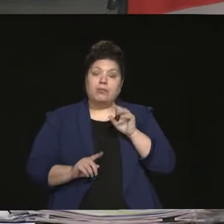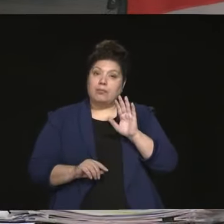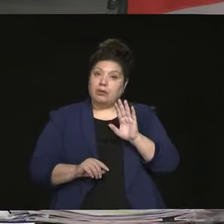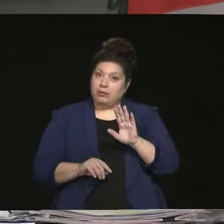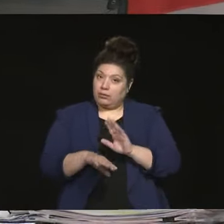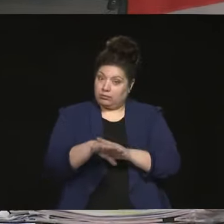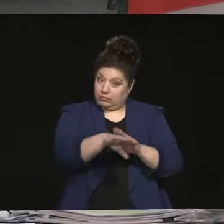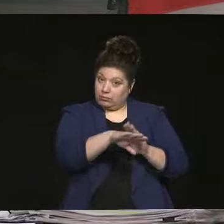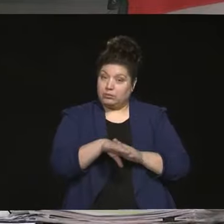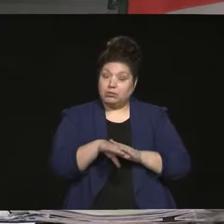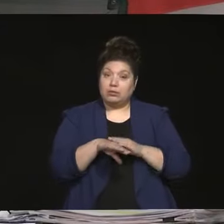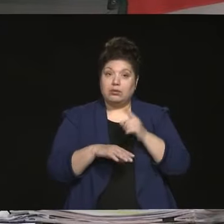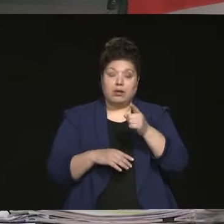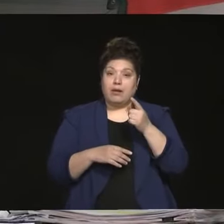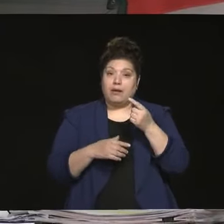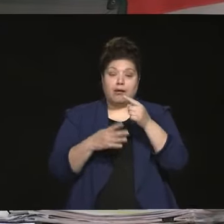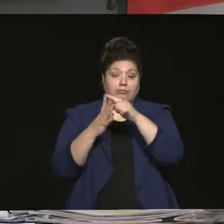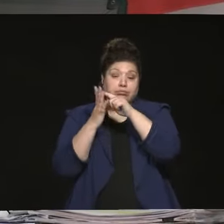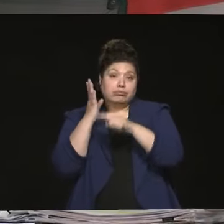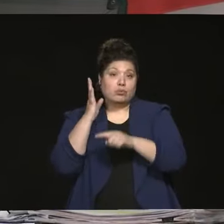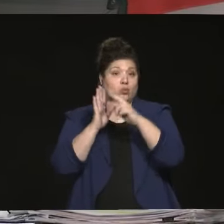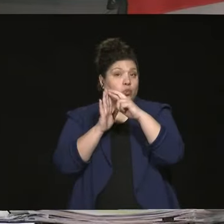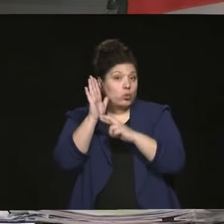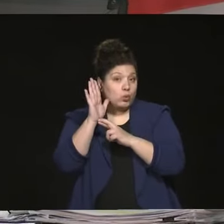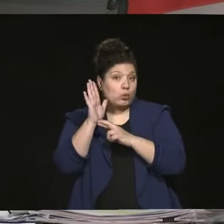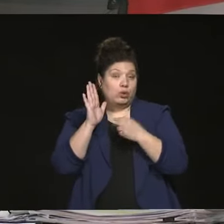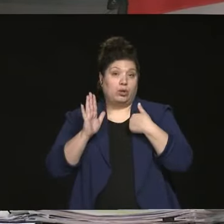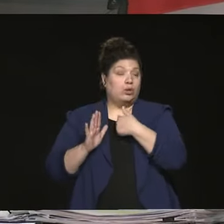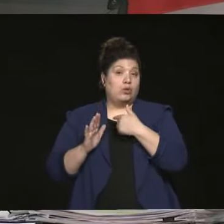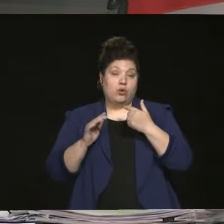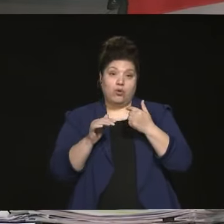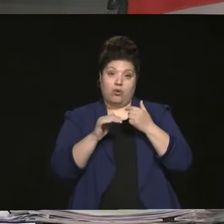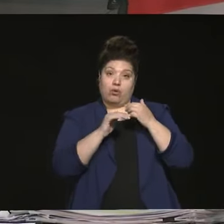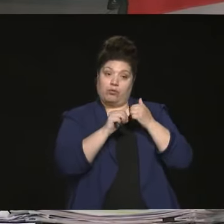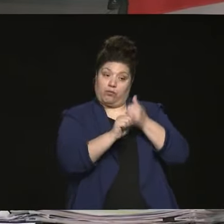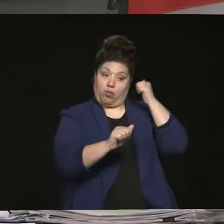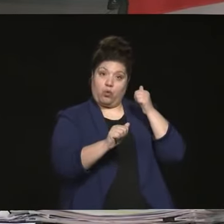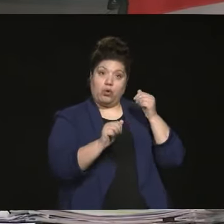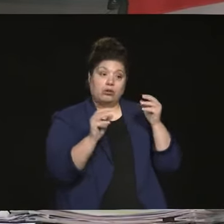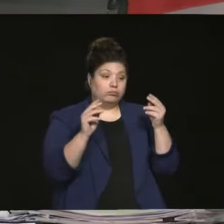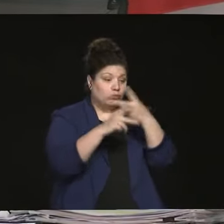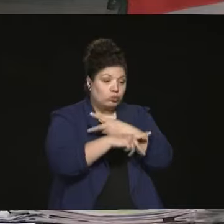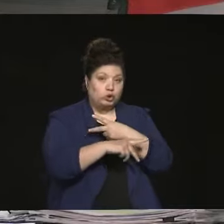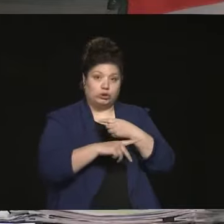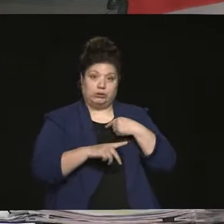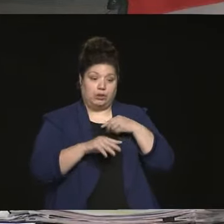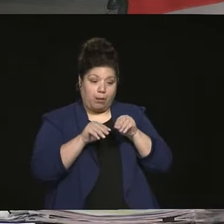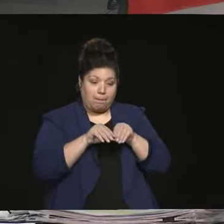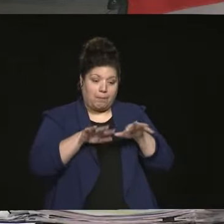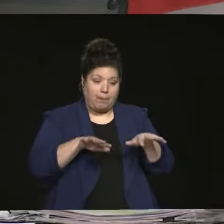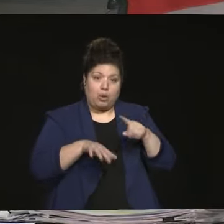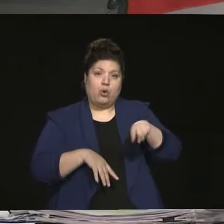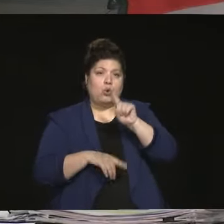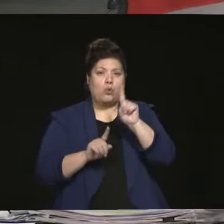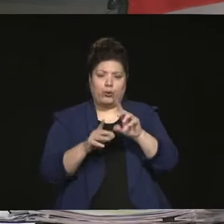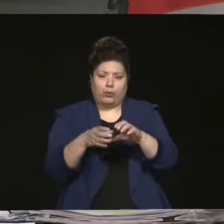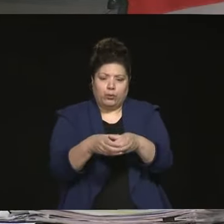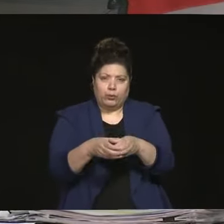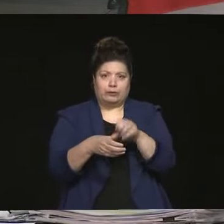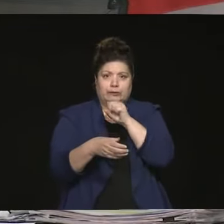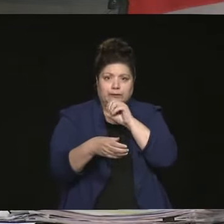are in place to prevent any further infections in those vulnerable settings. So if for long-term